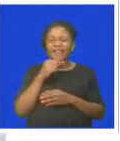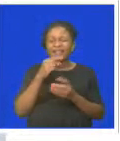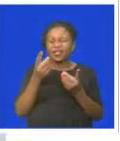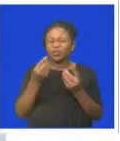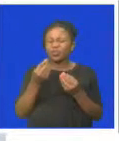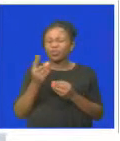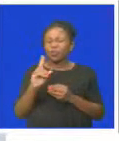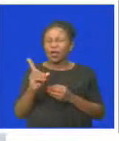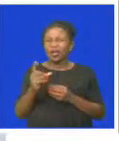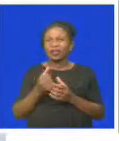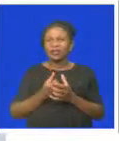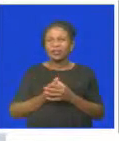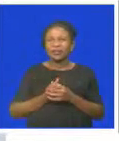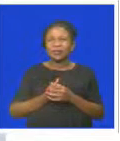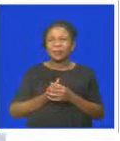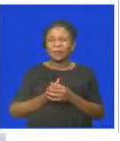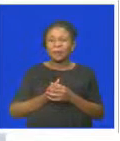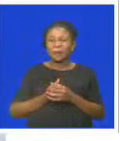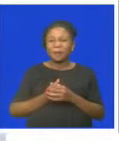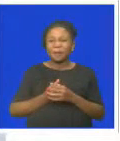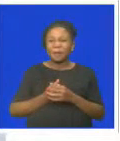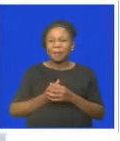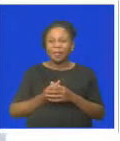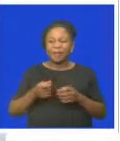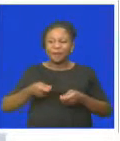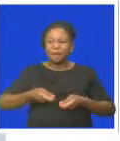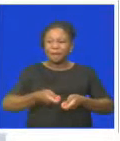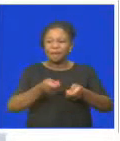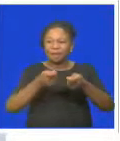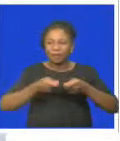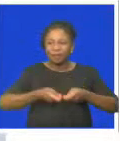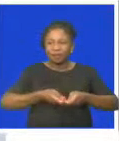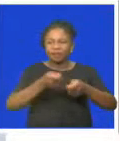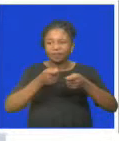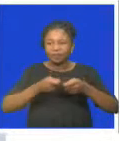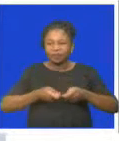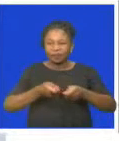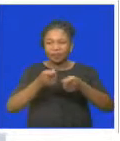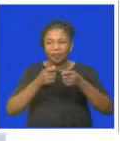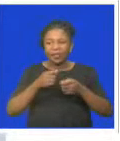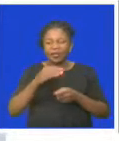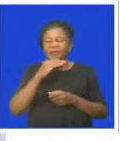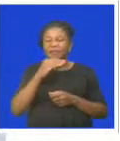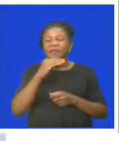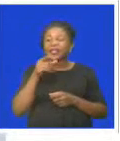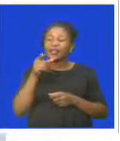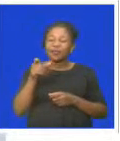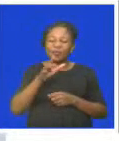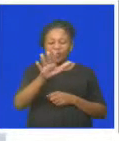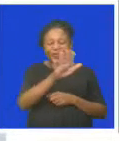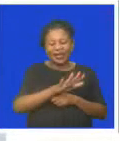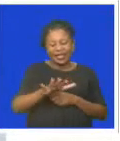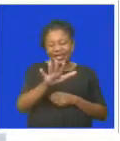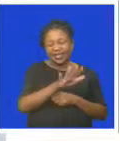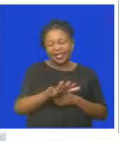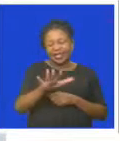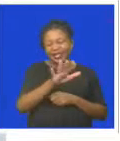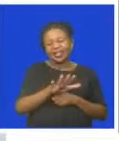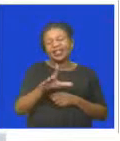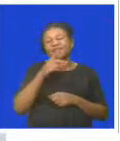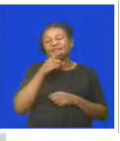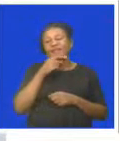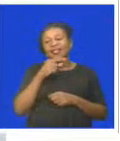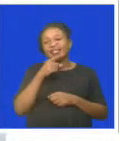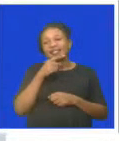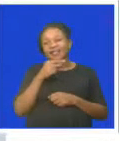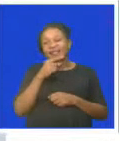is he doing? Yes, he's sweeping, which means the man is a cleaner. The man